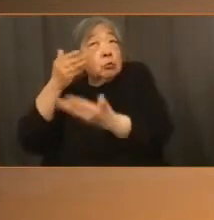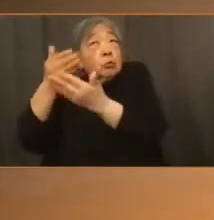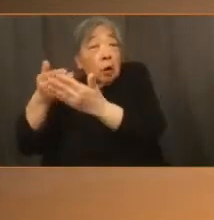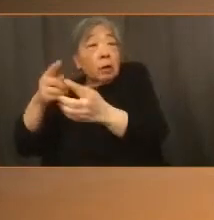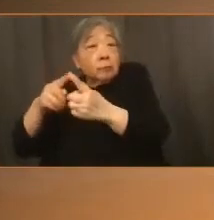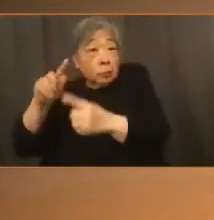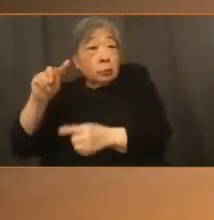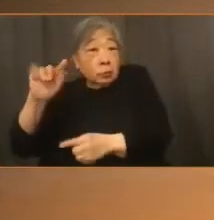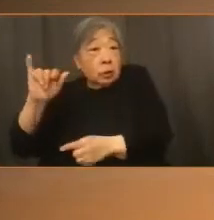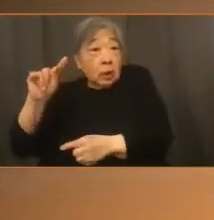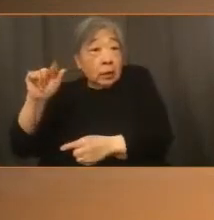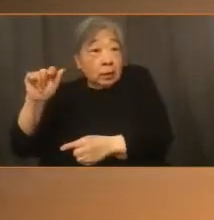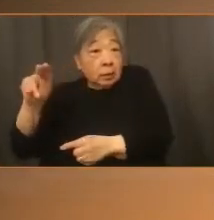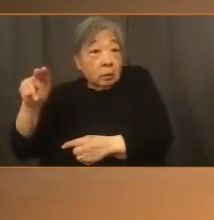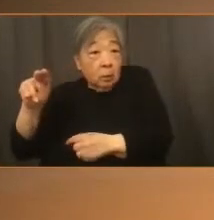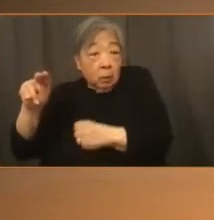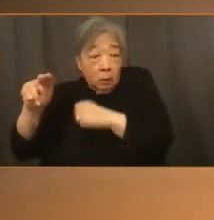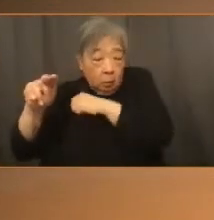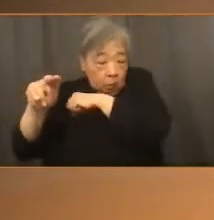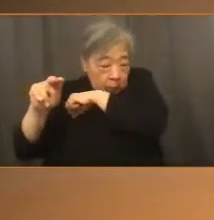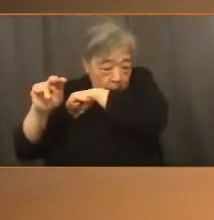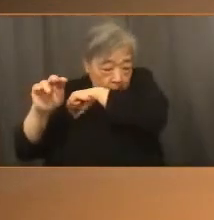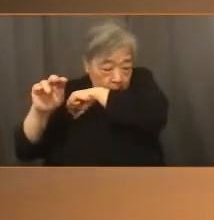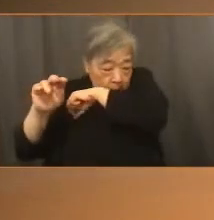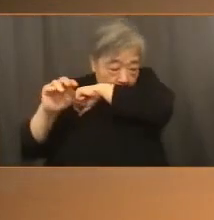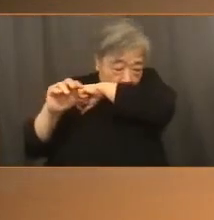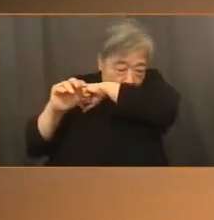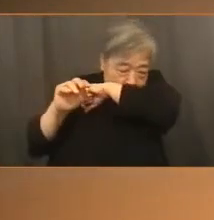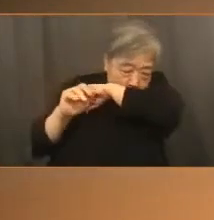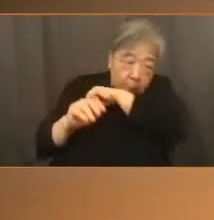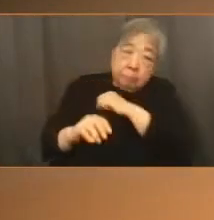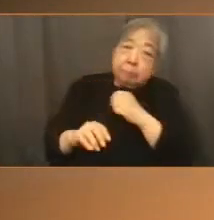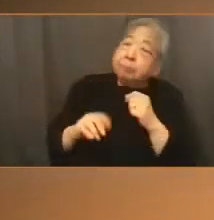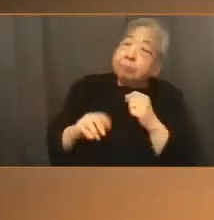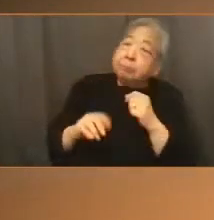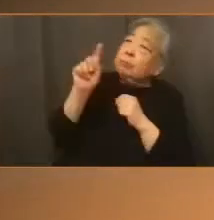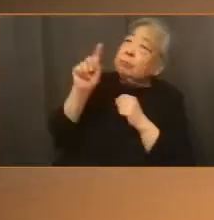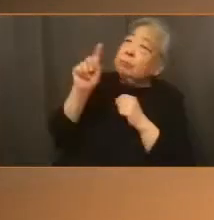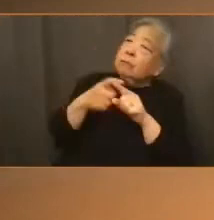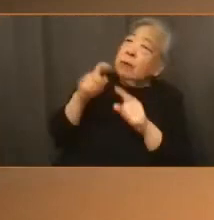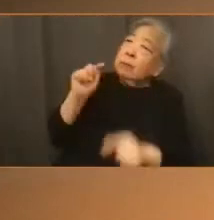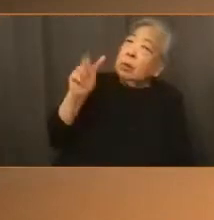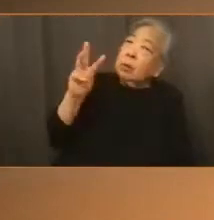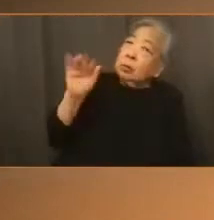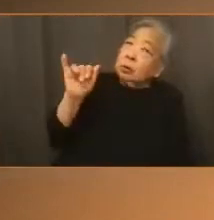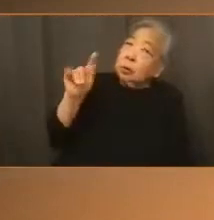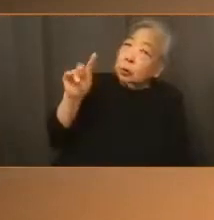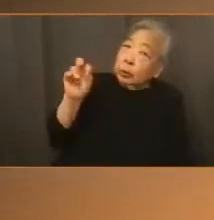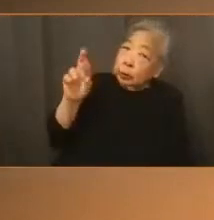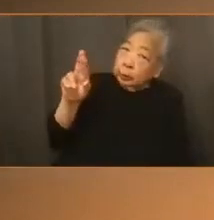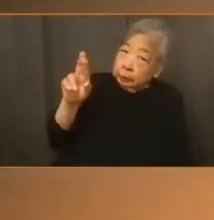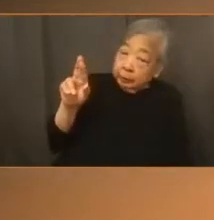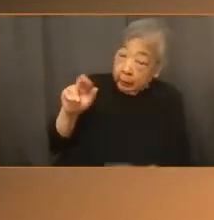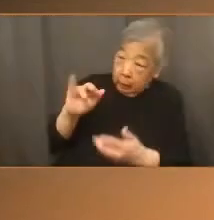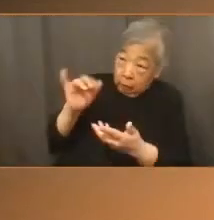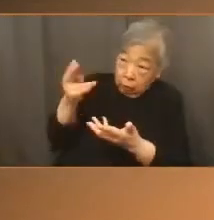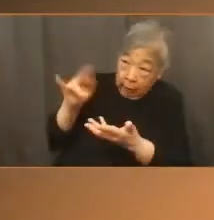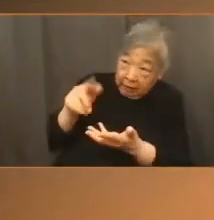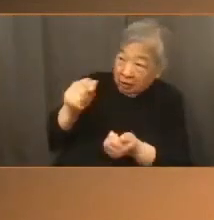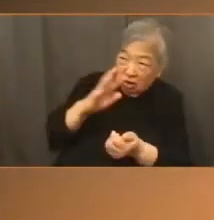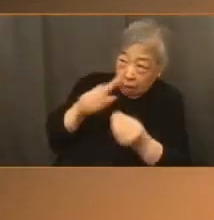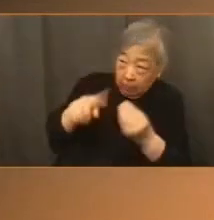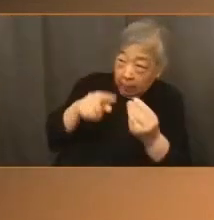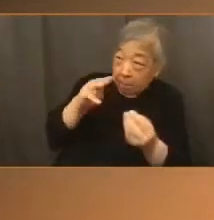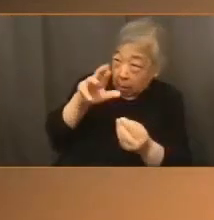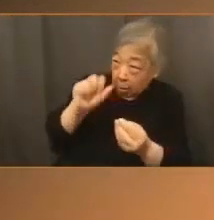Great. And so Cinechem on Twitter asks, and I'll apply this, Johnny, you can talk about Mars, and Nisha, you can talk about